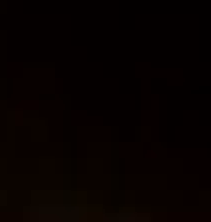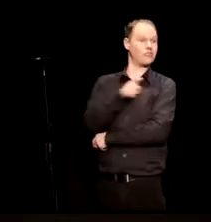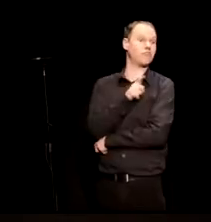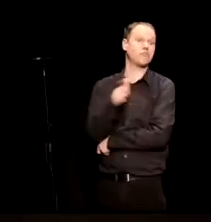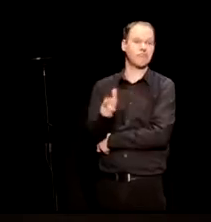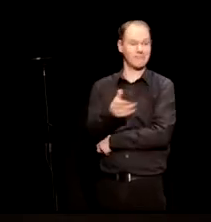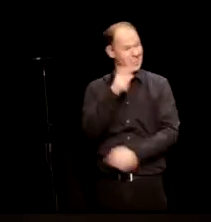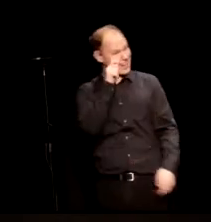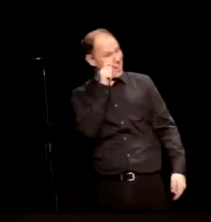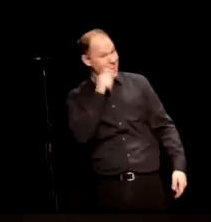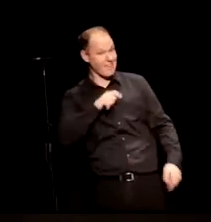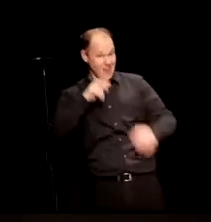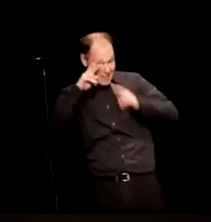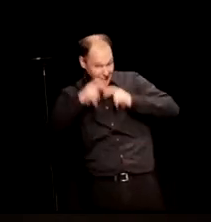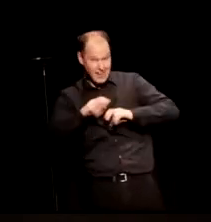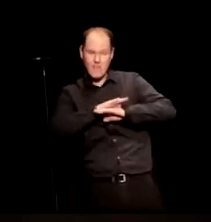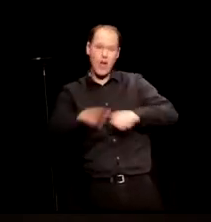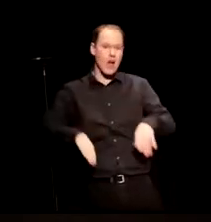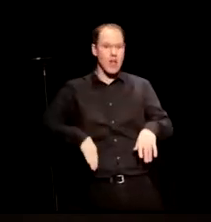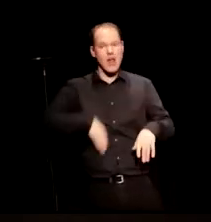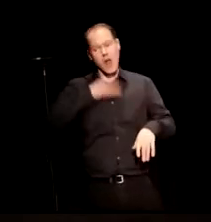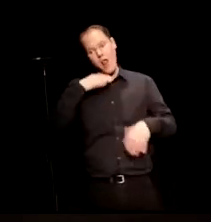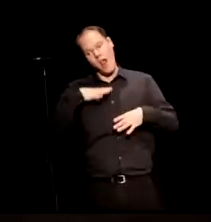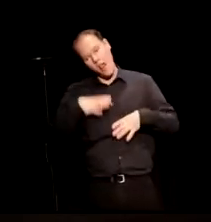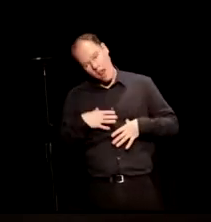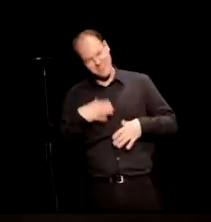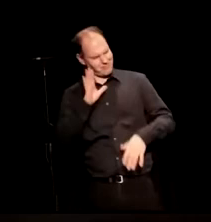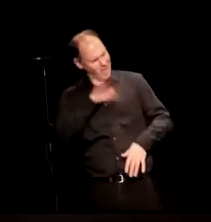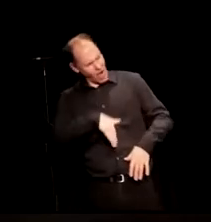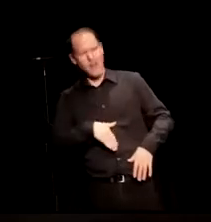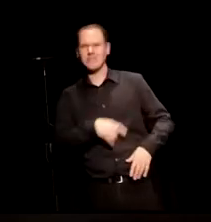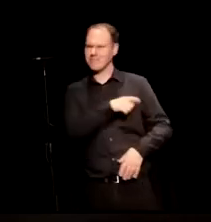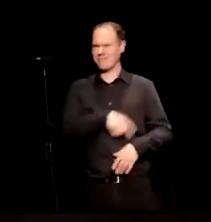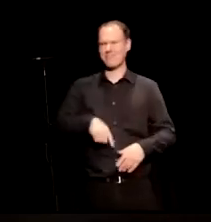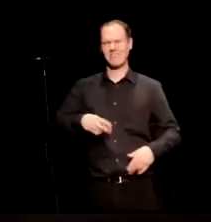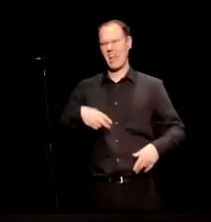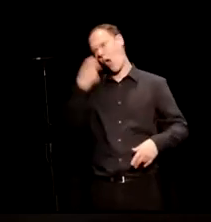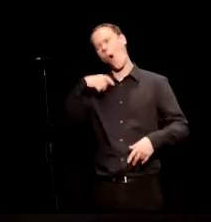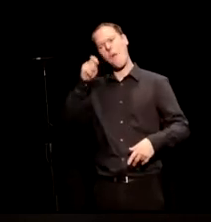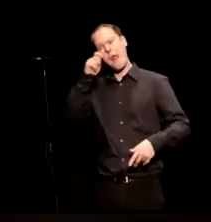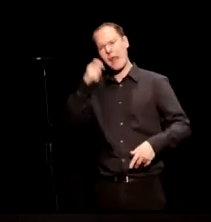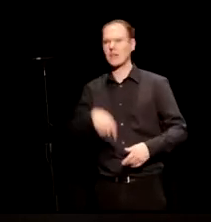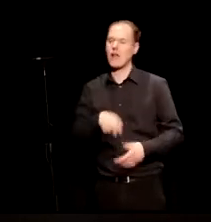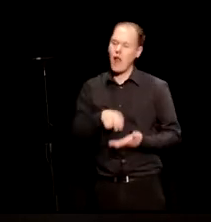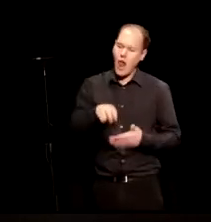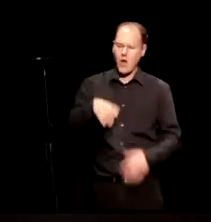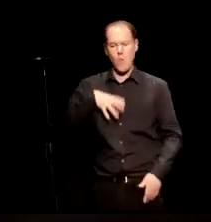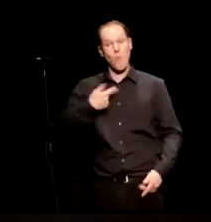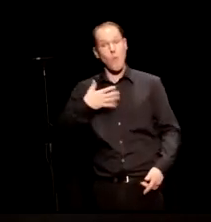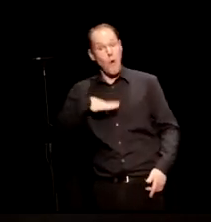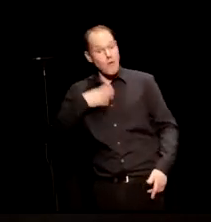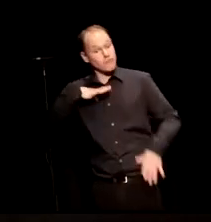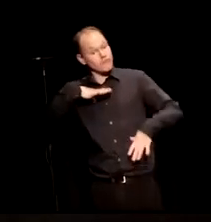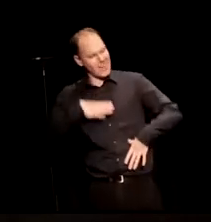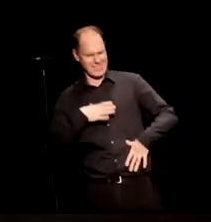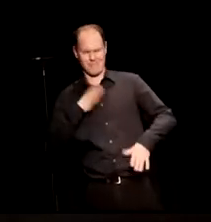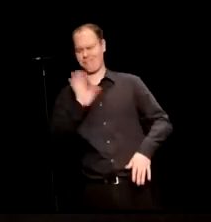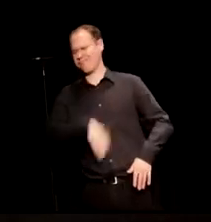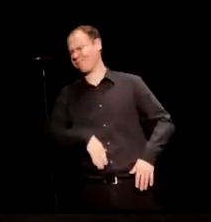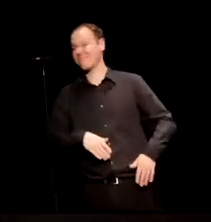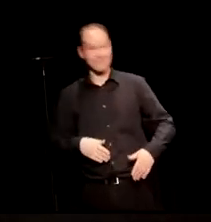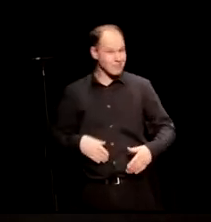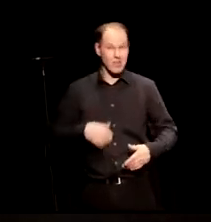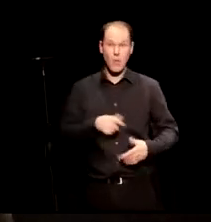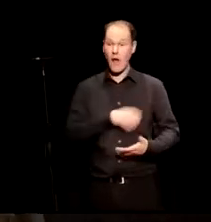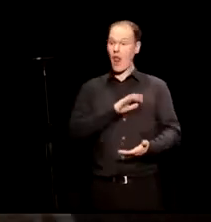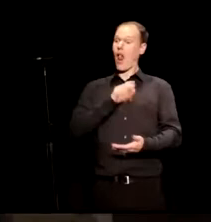to get tired. Why, Nick Carter, an old sleuth, would laugh at the idea of a detective wanting rest. At the rate we're going, we'll be plumbed out